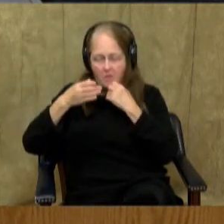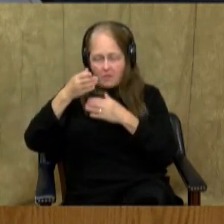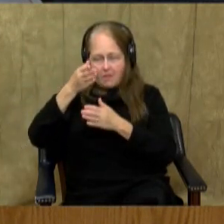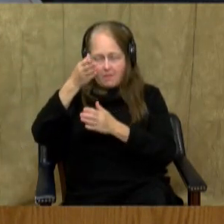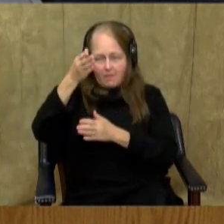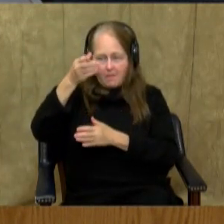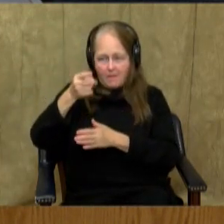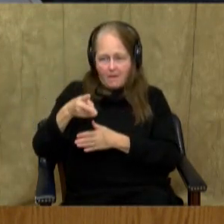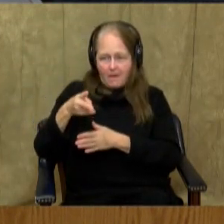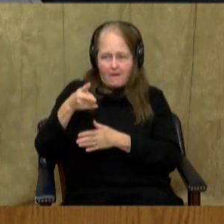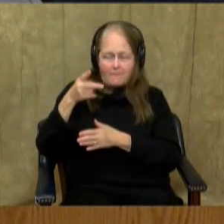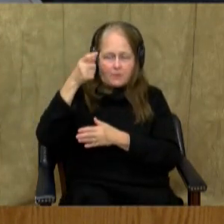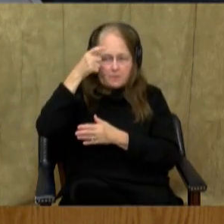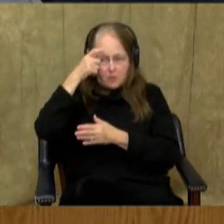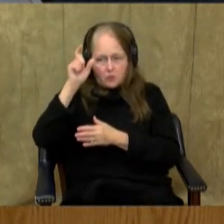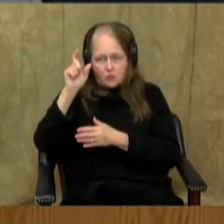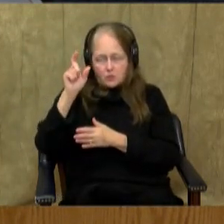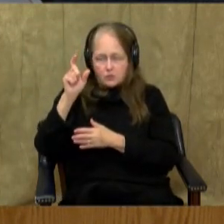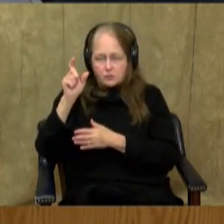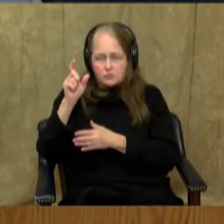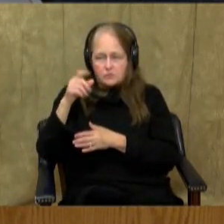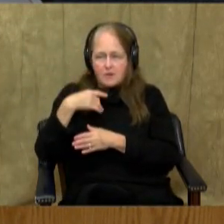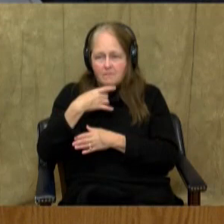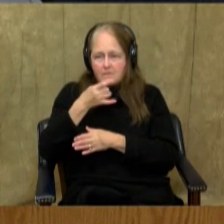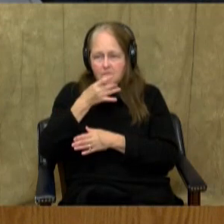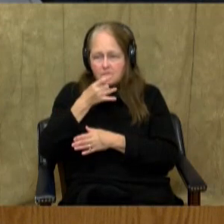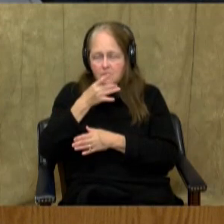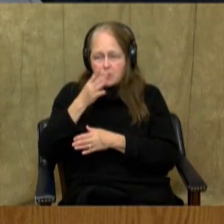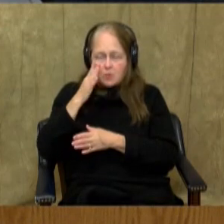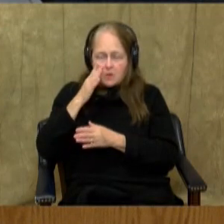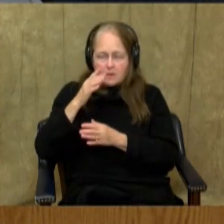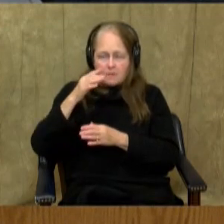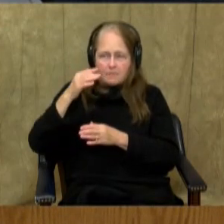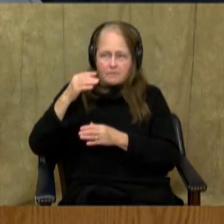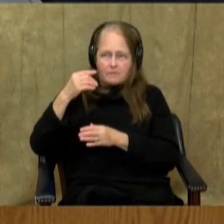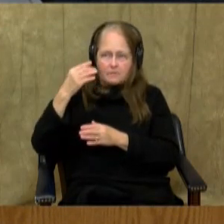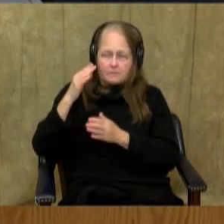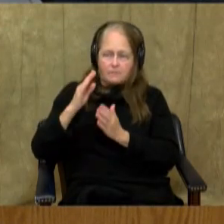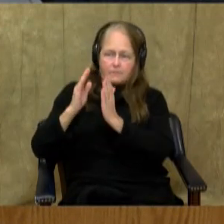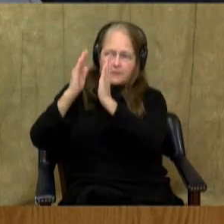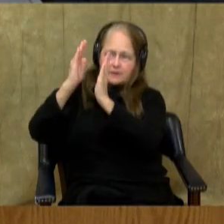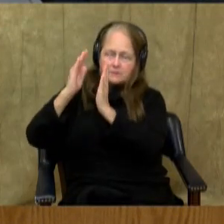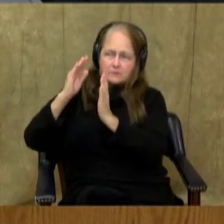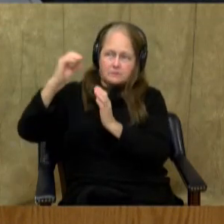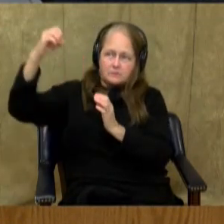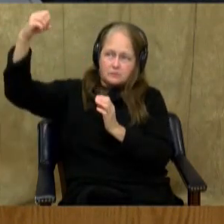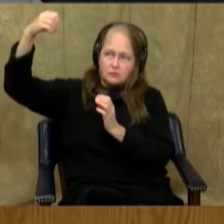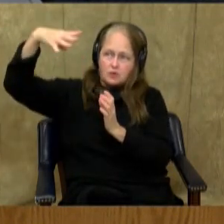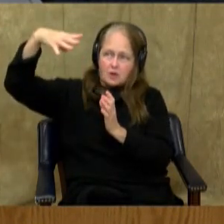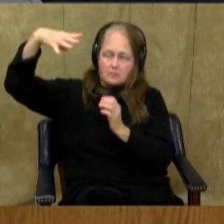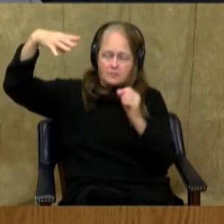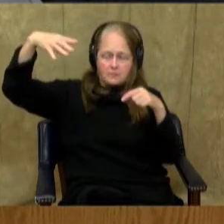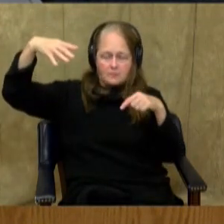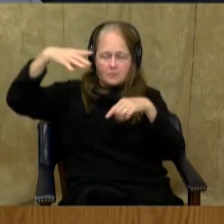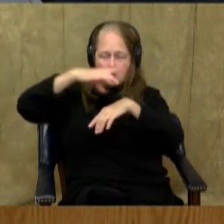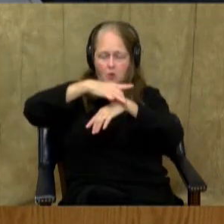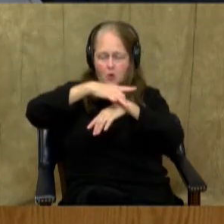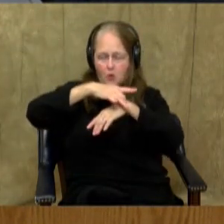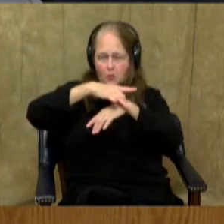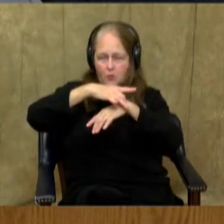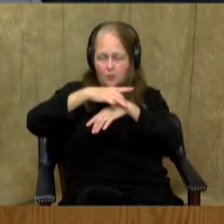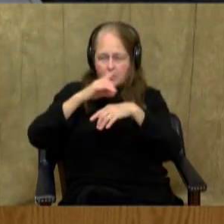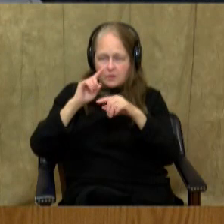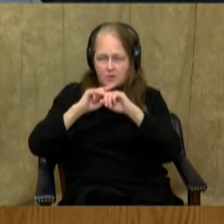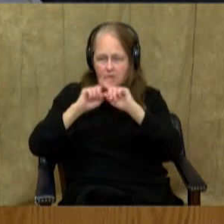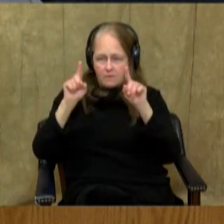is always lit because half of the moon is always going to face the sun. We see the different phases of the